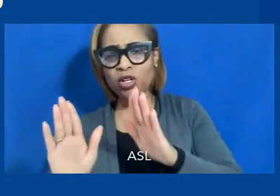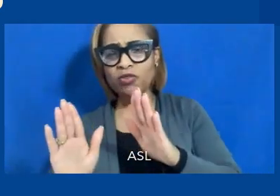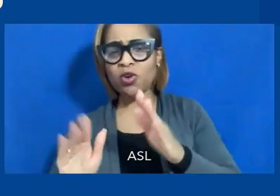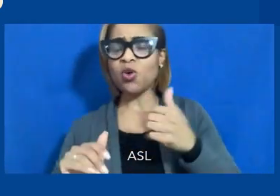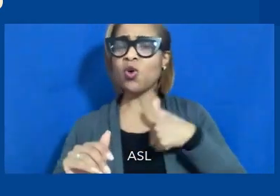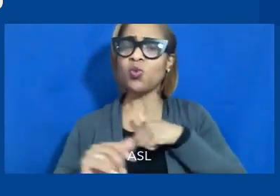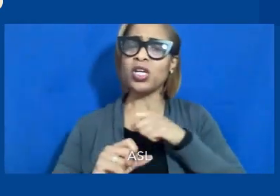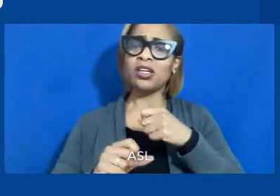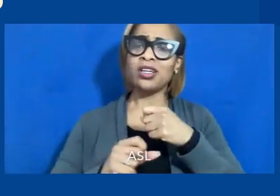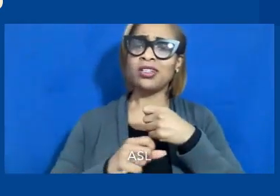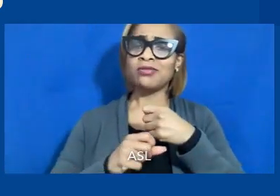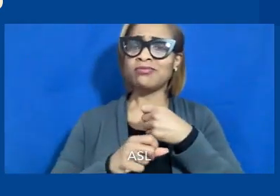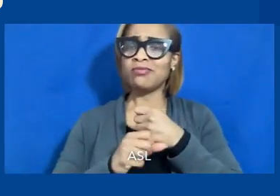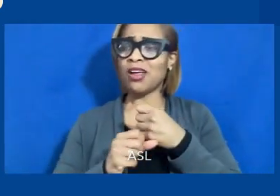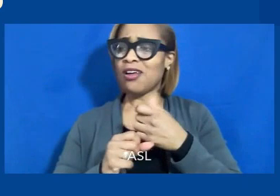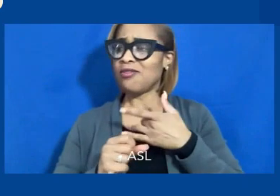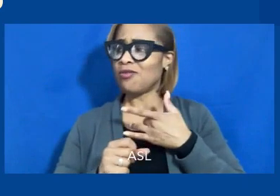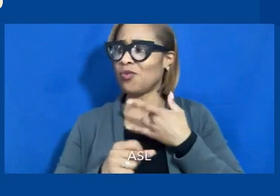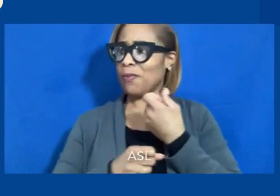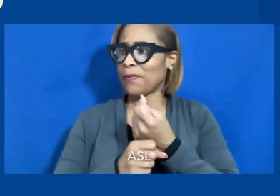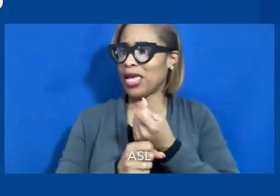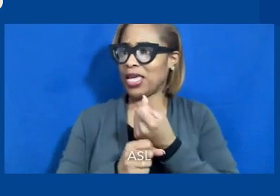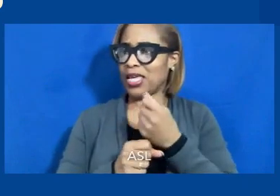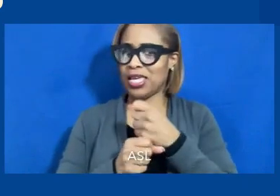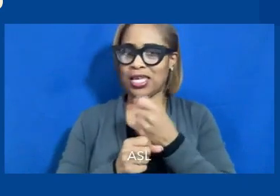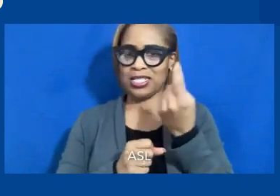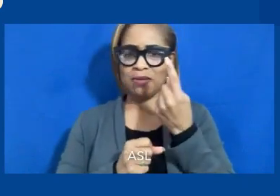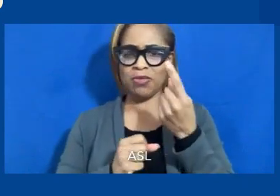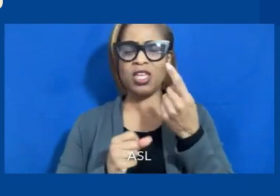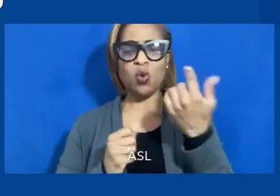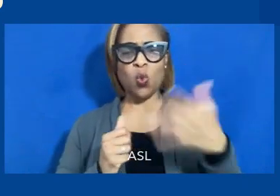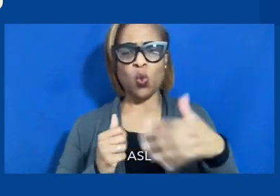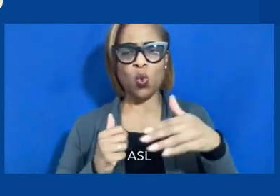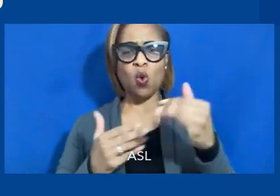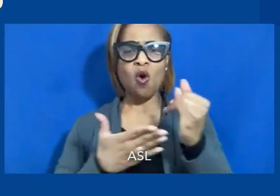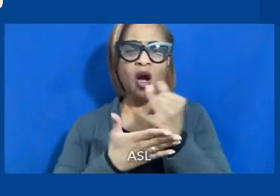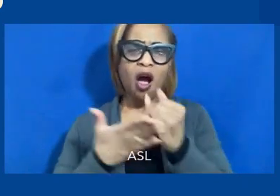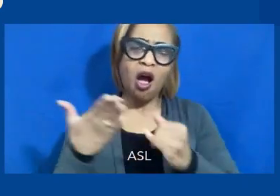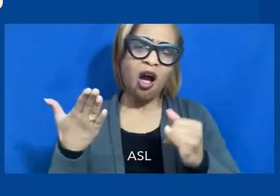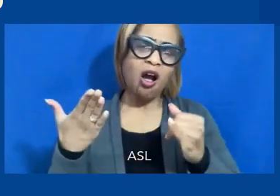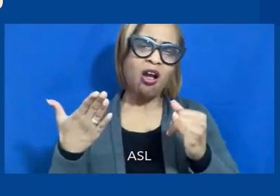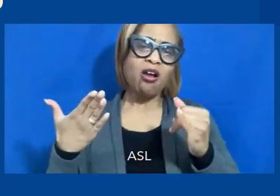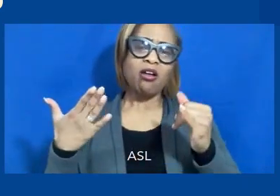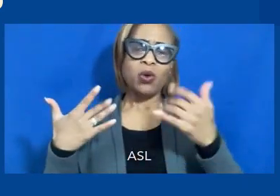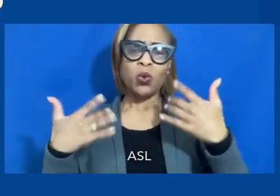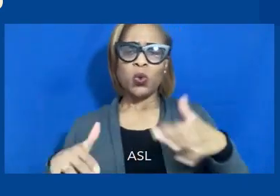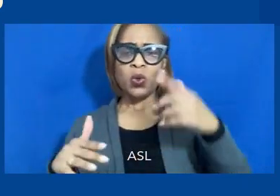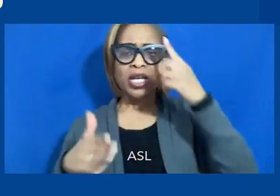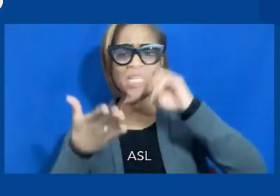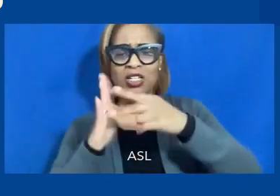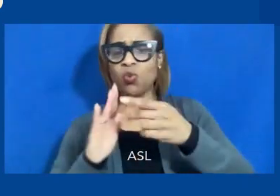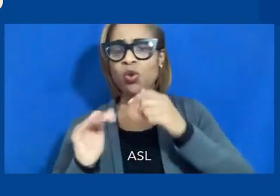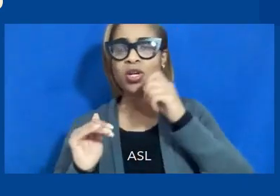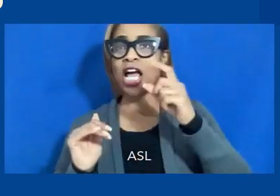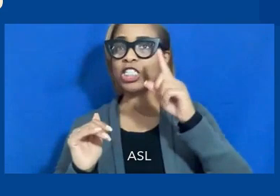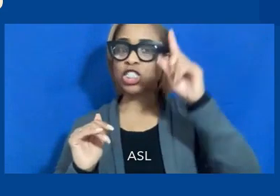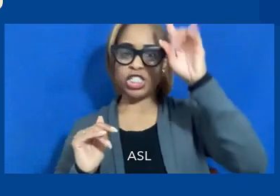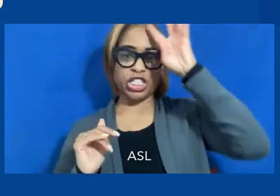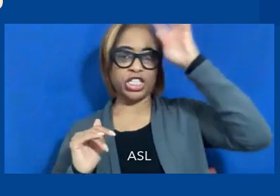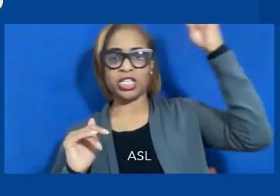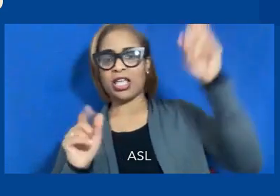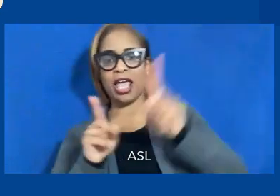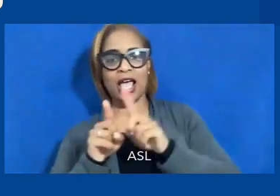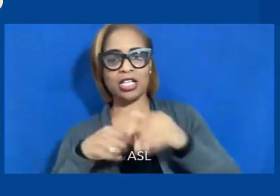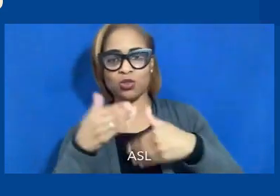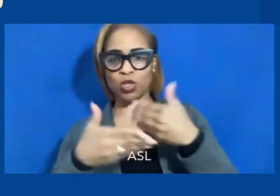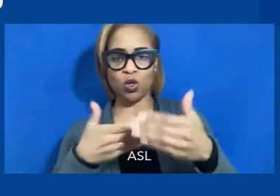feeling of making something that was artful, intentional, that we weren't just fly by the seat of our pants. And so it was an interesting